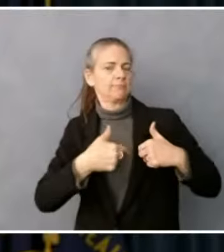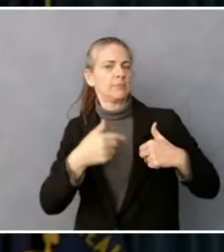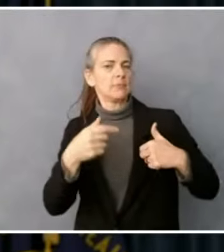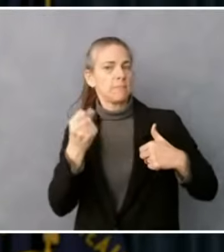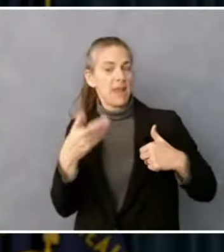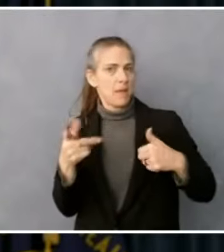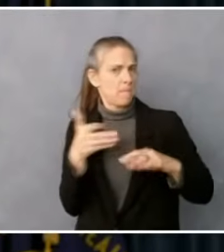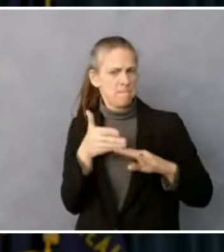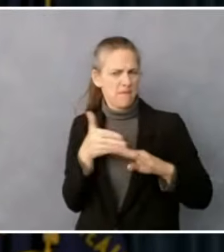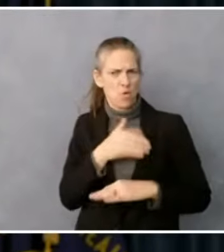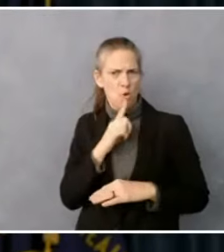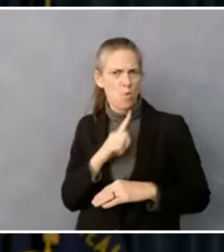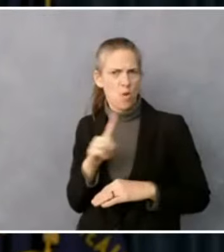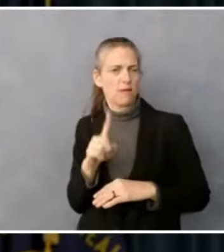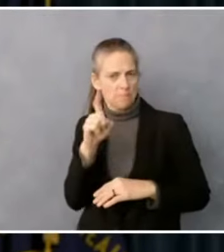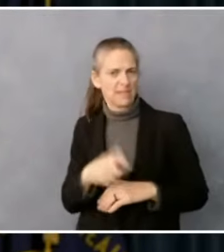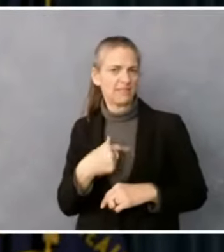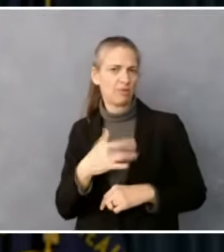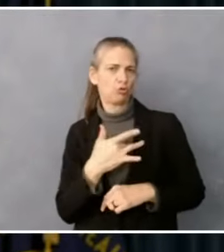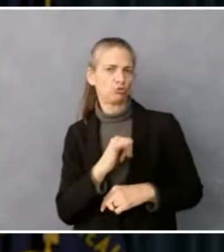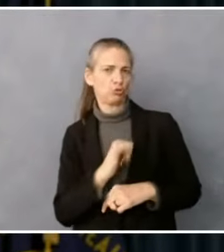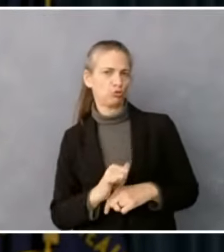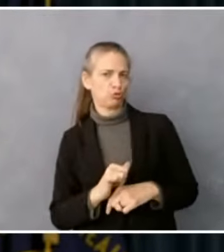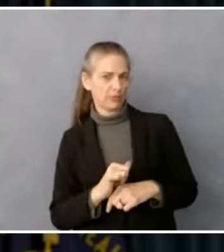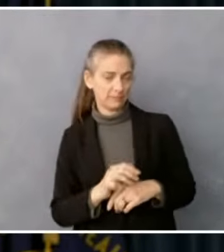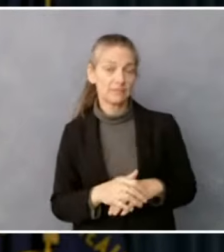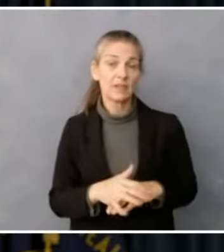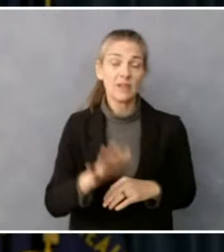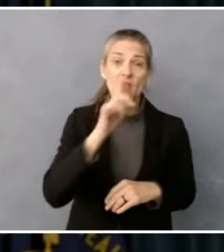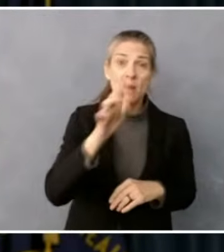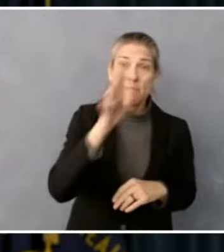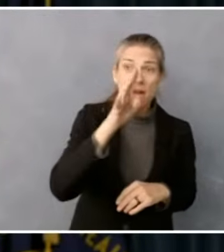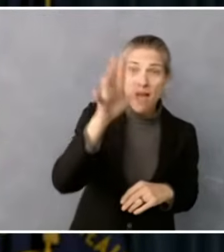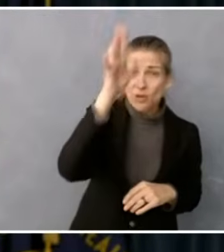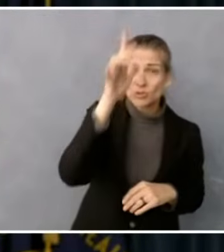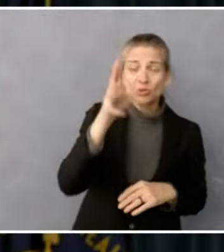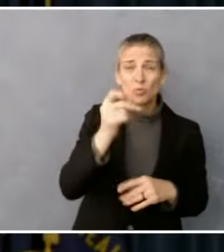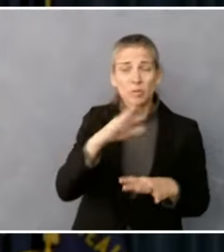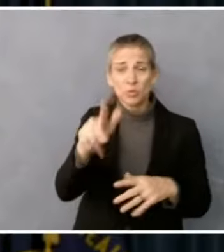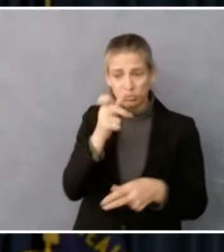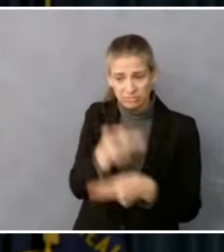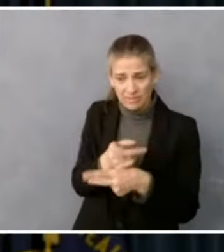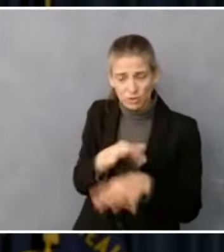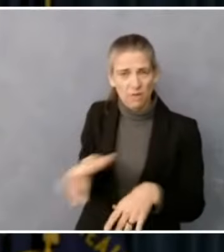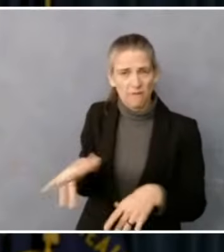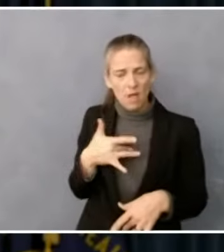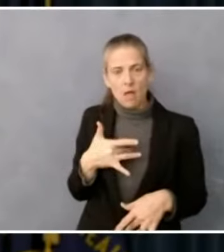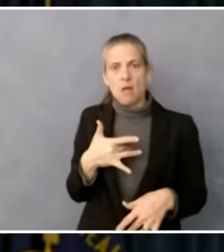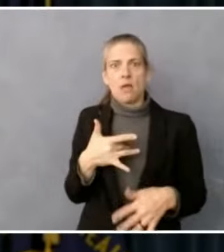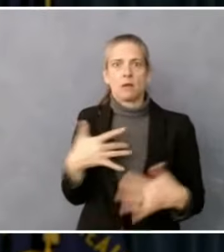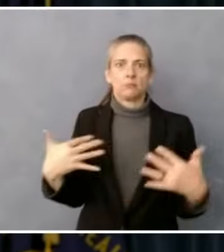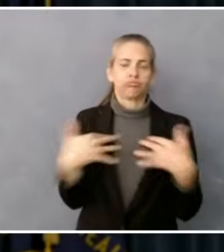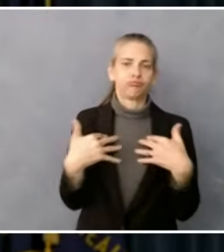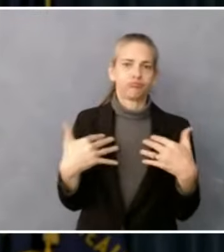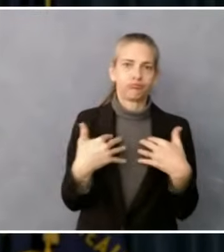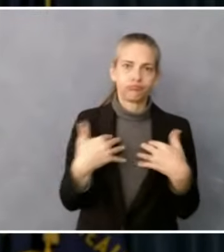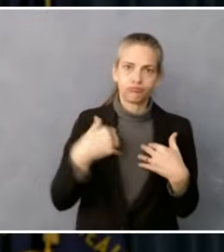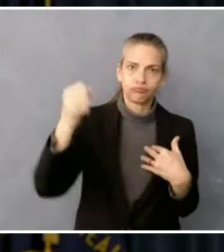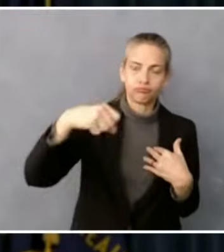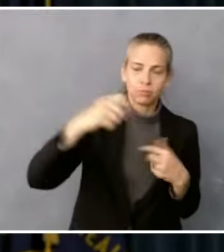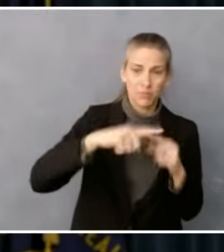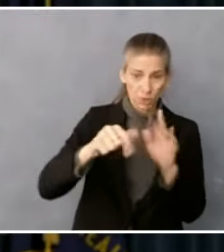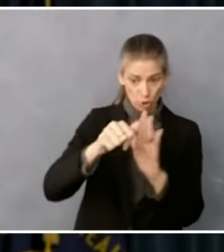first birthday. For parents and guardians, this is not only a terrifying experience, the surgery can